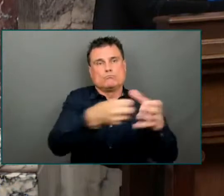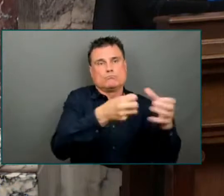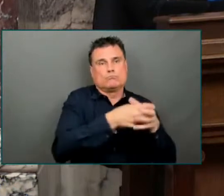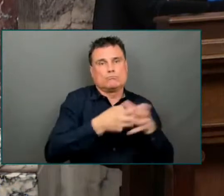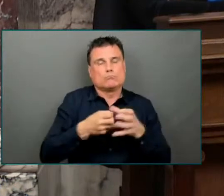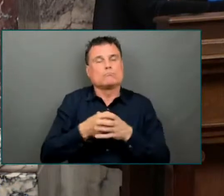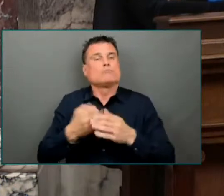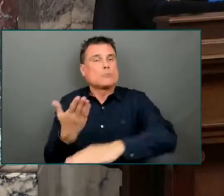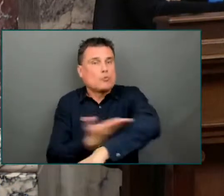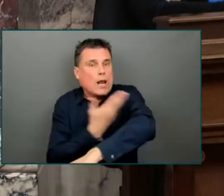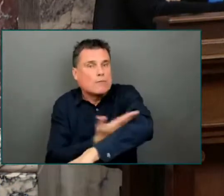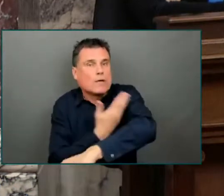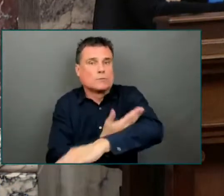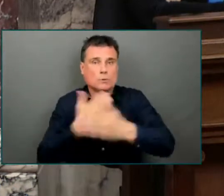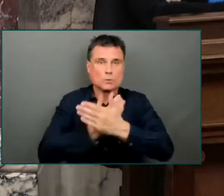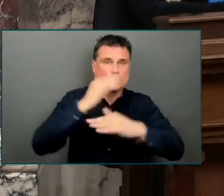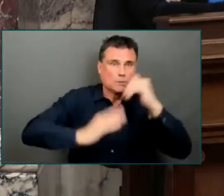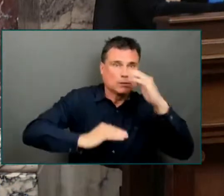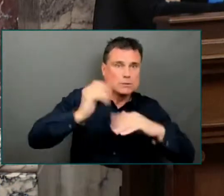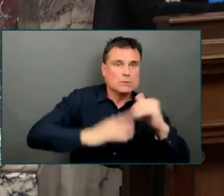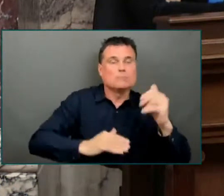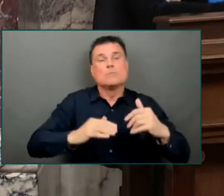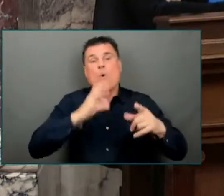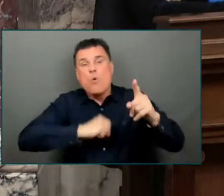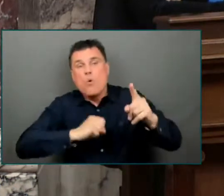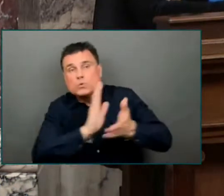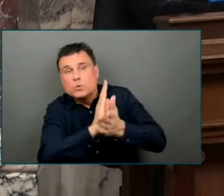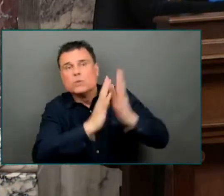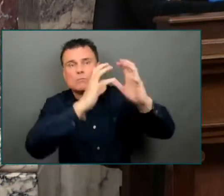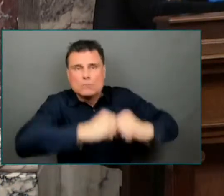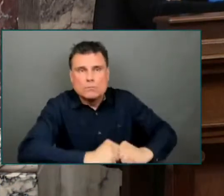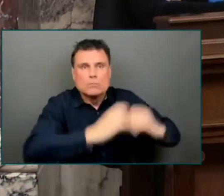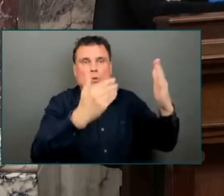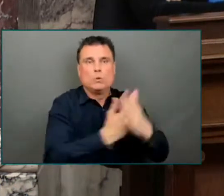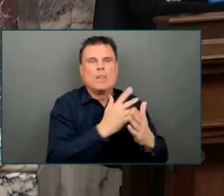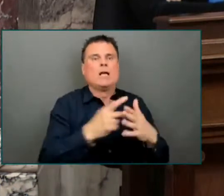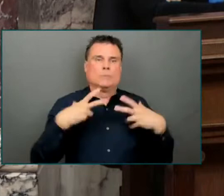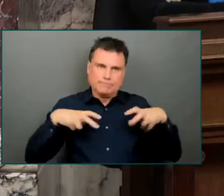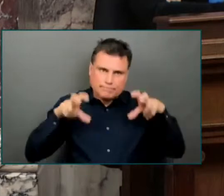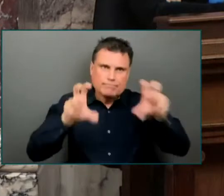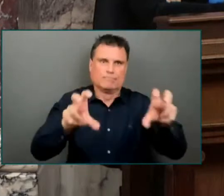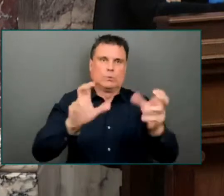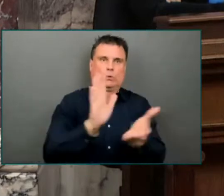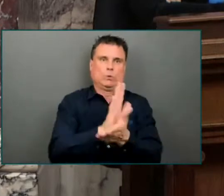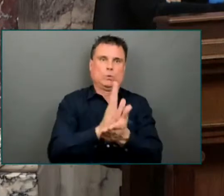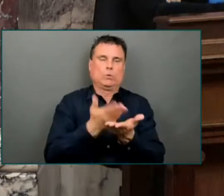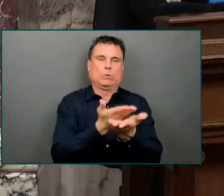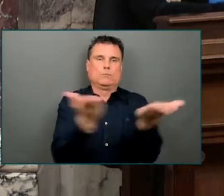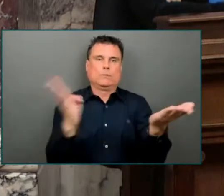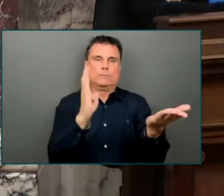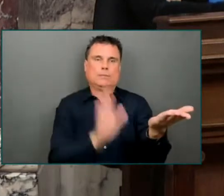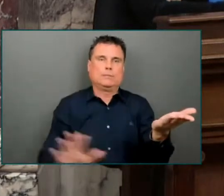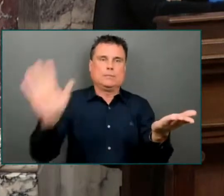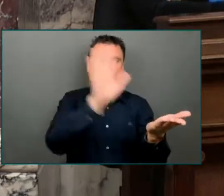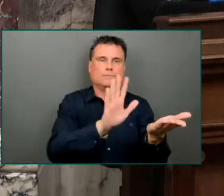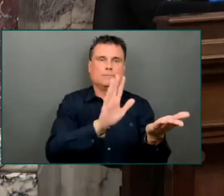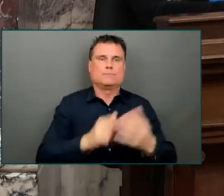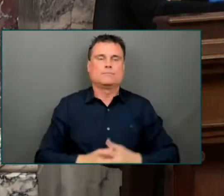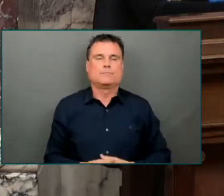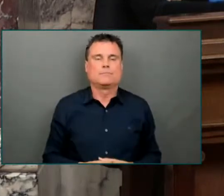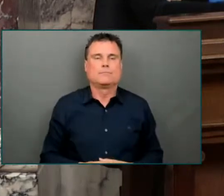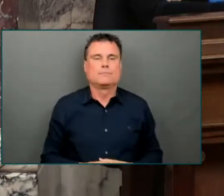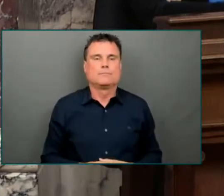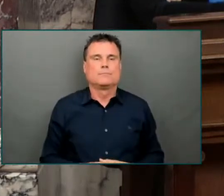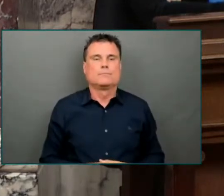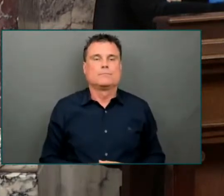Mr. Speaker, close to 27,000 new school seats have been delivered or are underway from planning through to construction, from